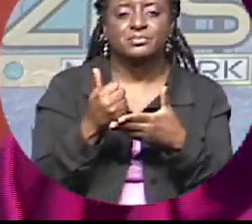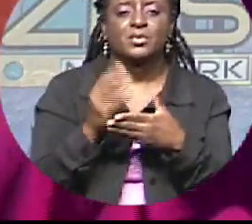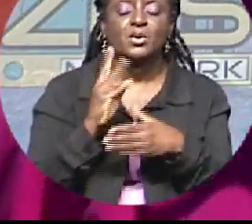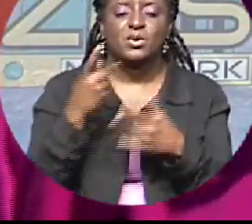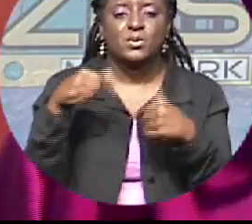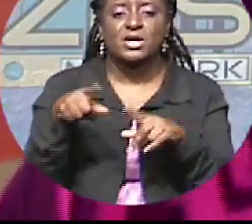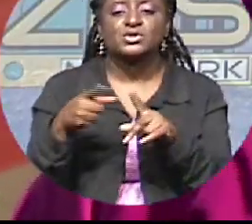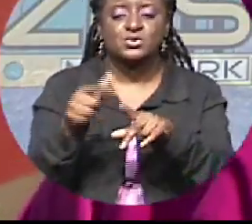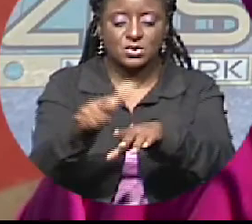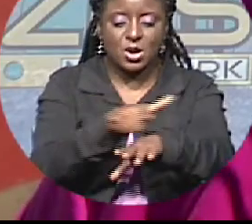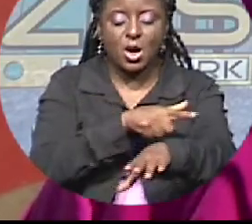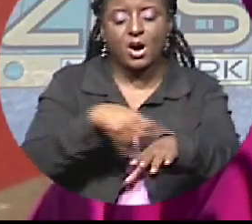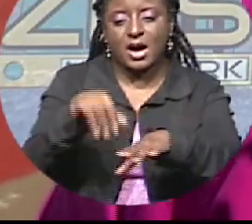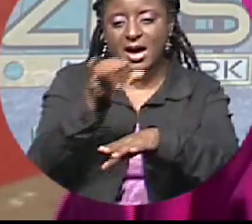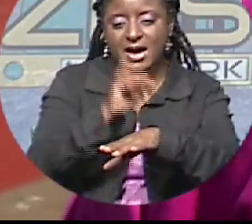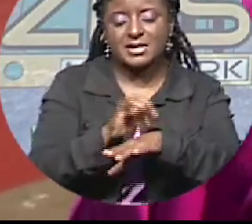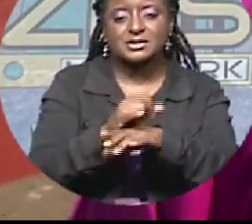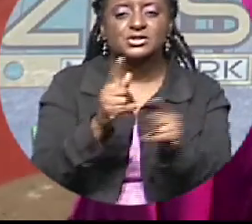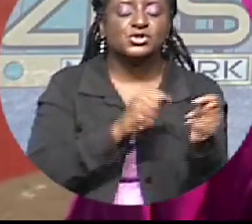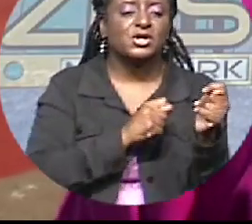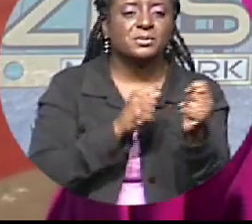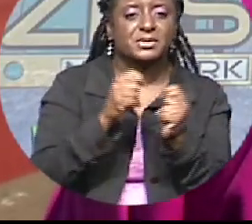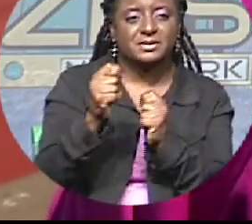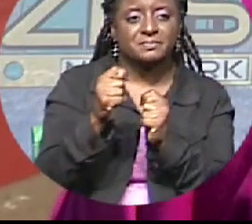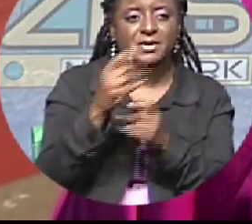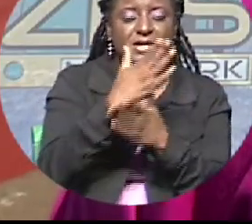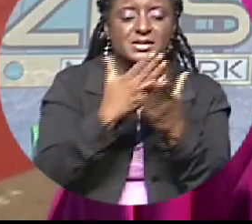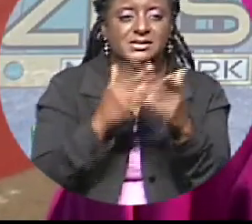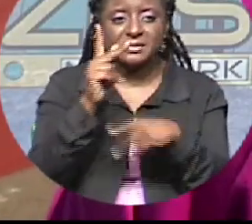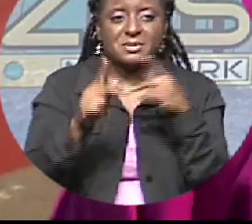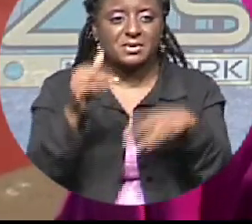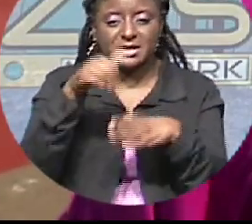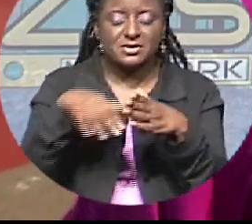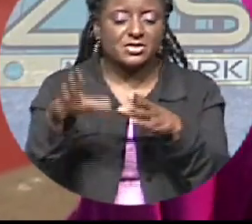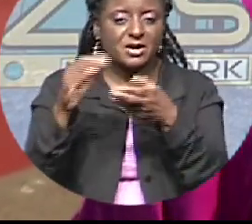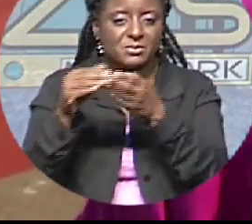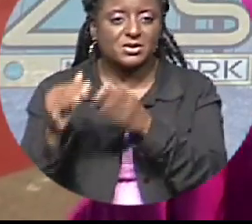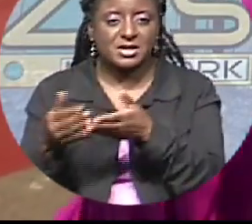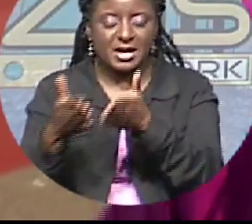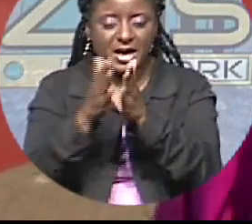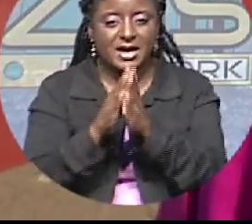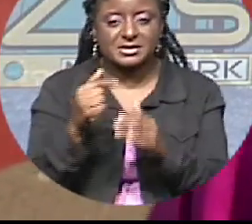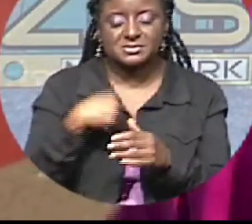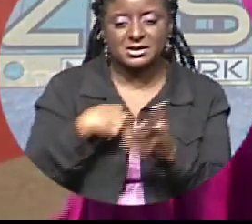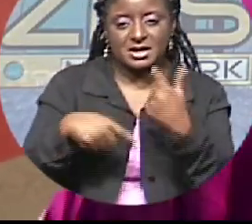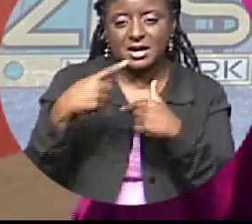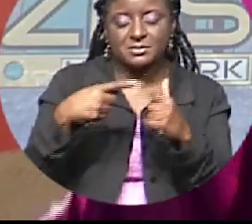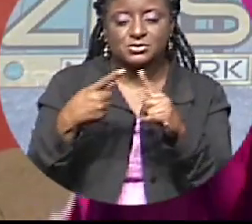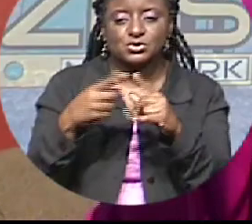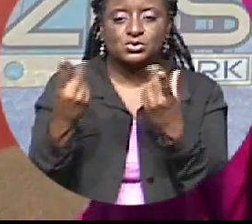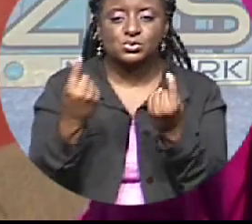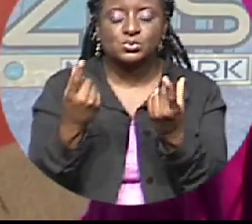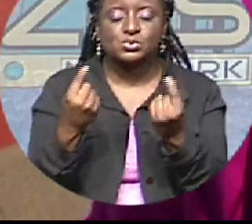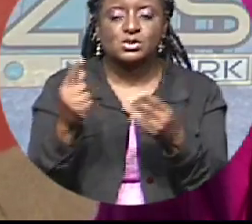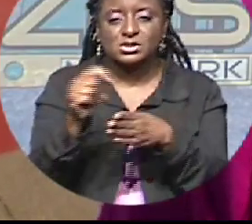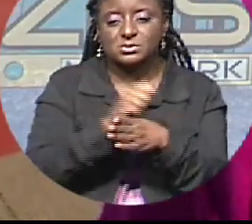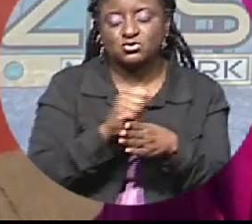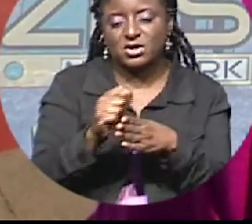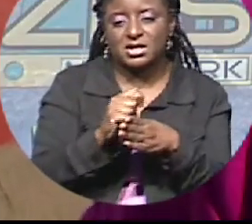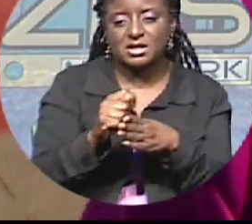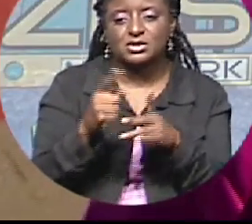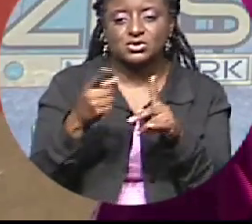back, and some of the people in the community asked me if I can come over and do some training to try to help get some of their kids up to the